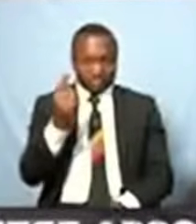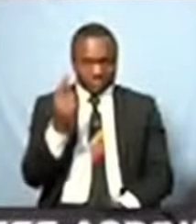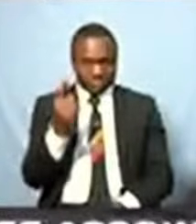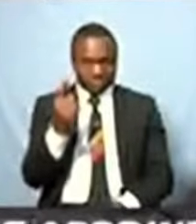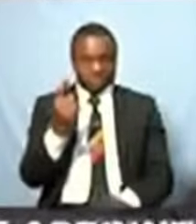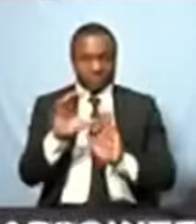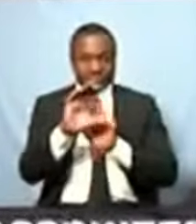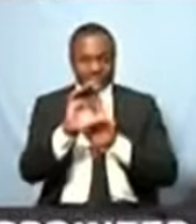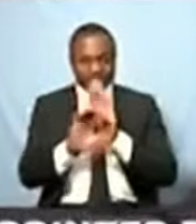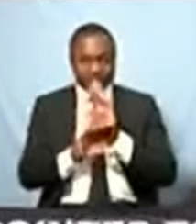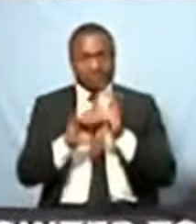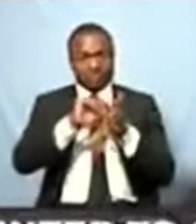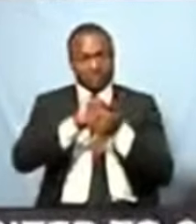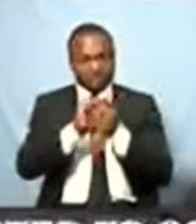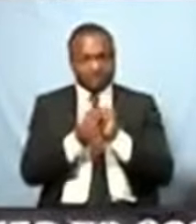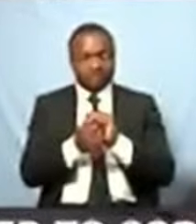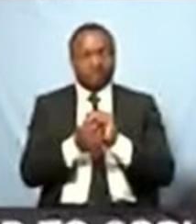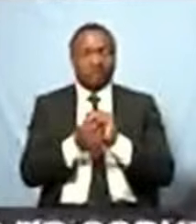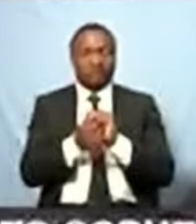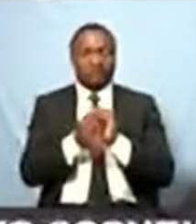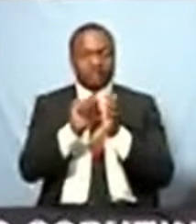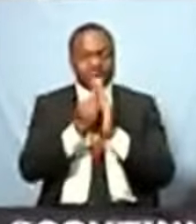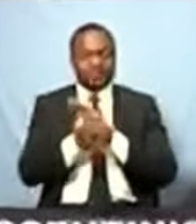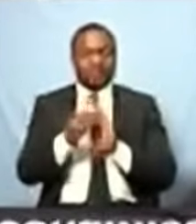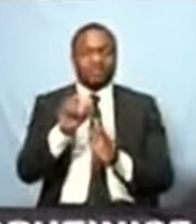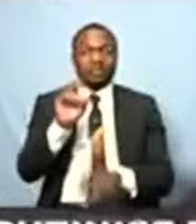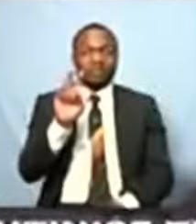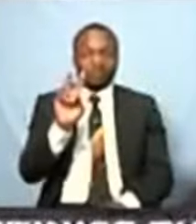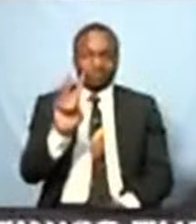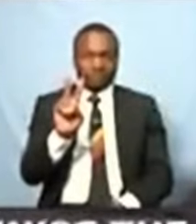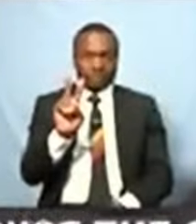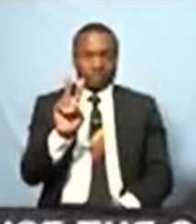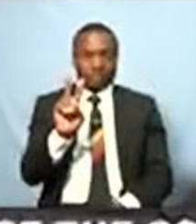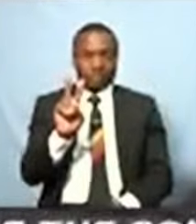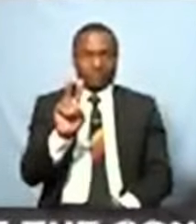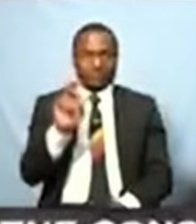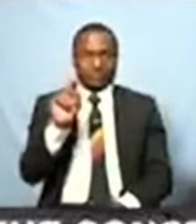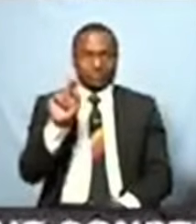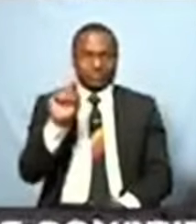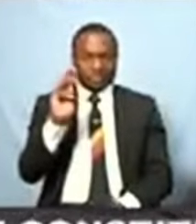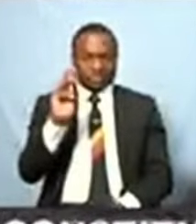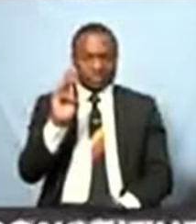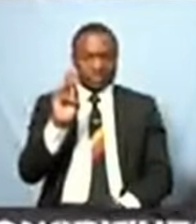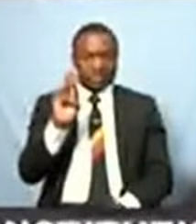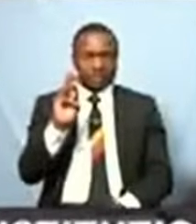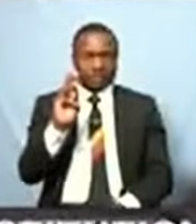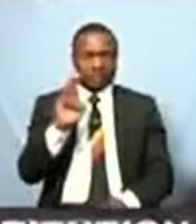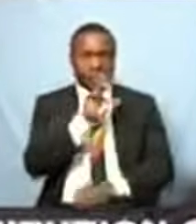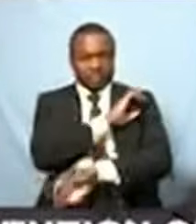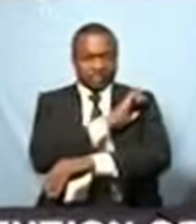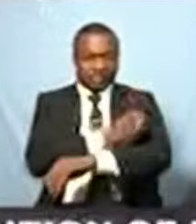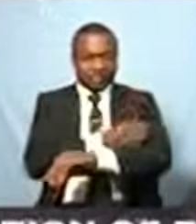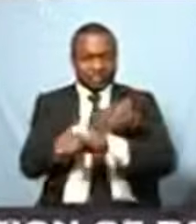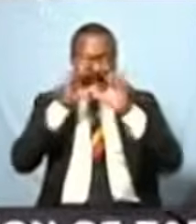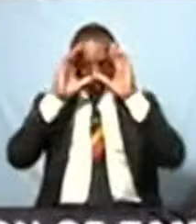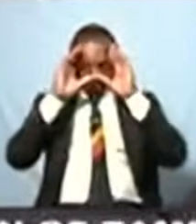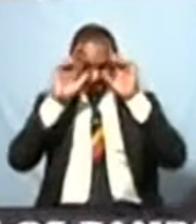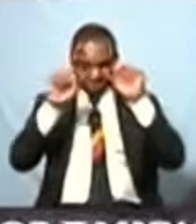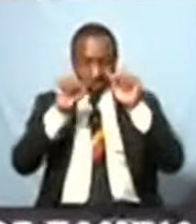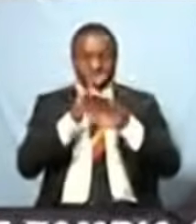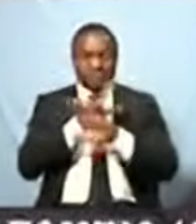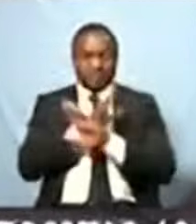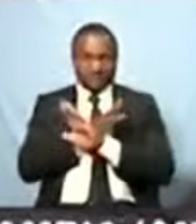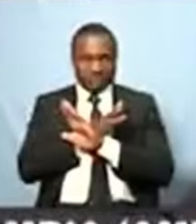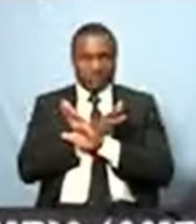92(2)(1) of the Constitution Amendment Act number 2 of 2016 empowers the President of the Republic